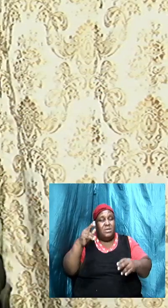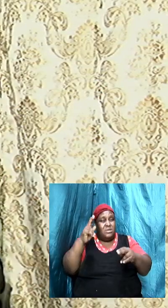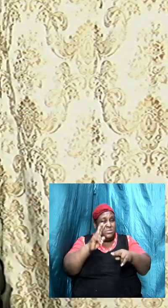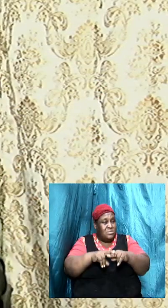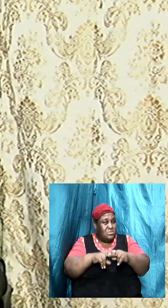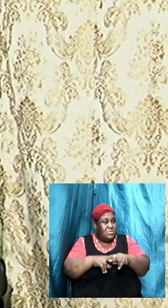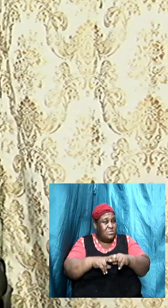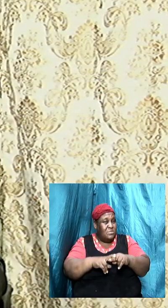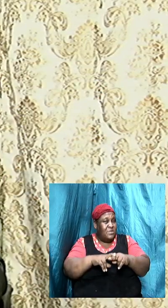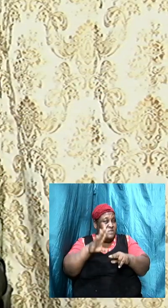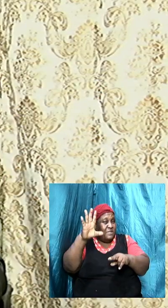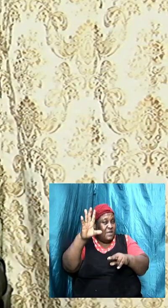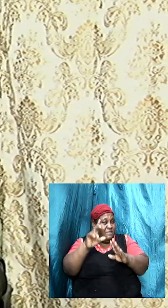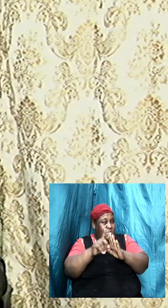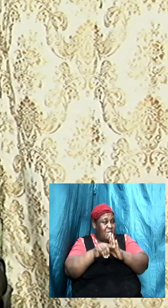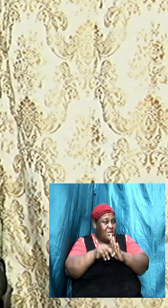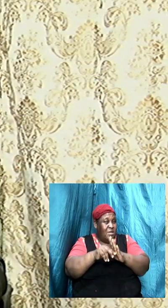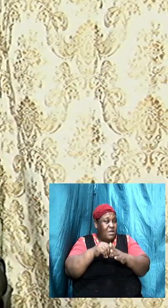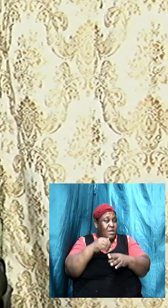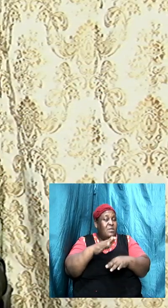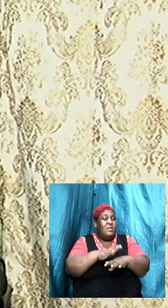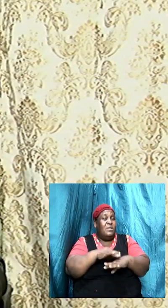prophet.